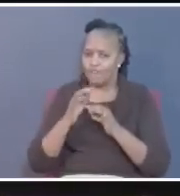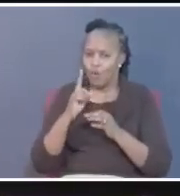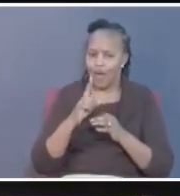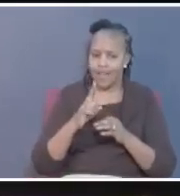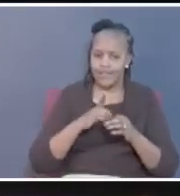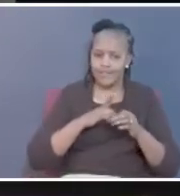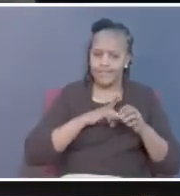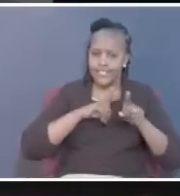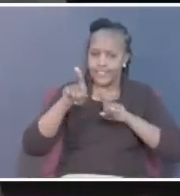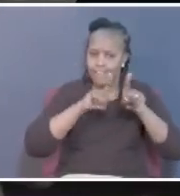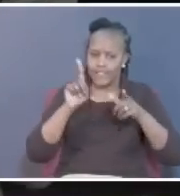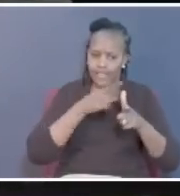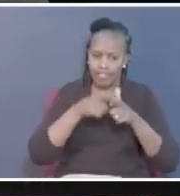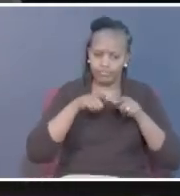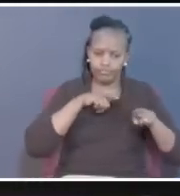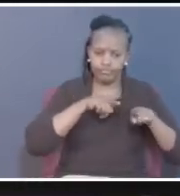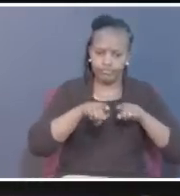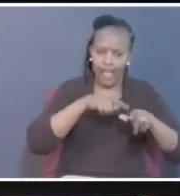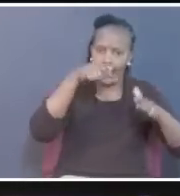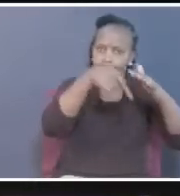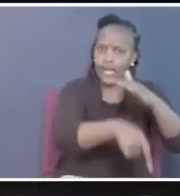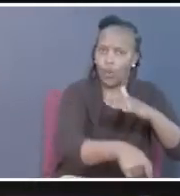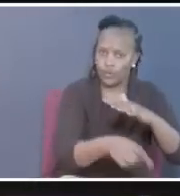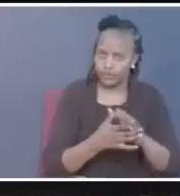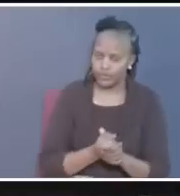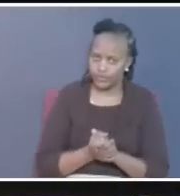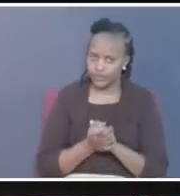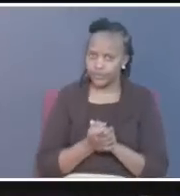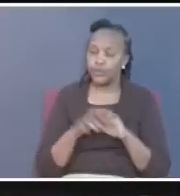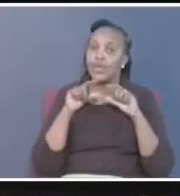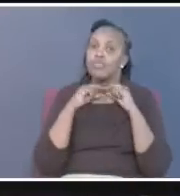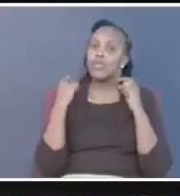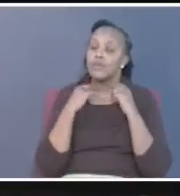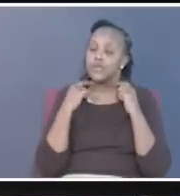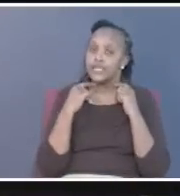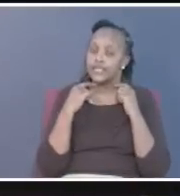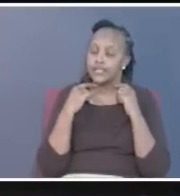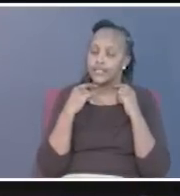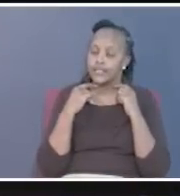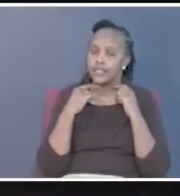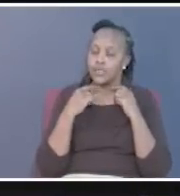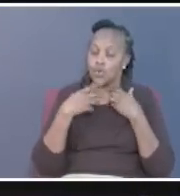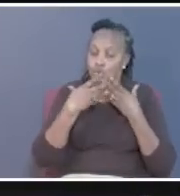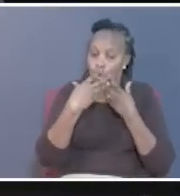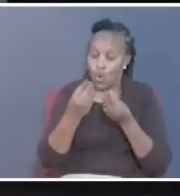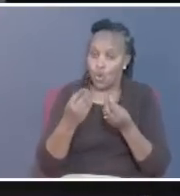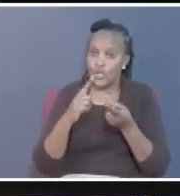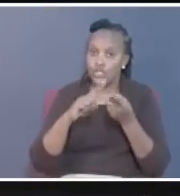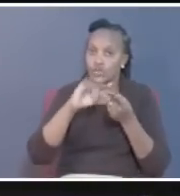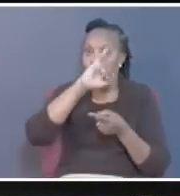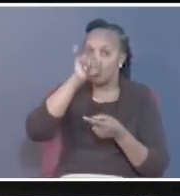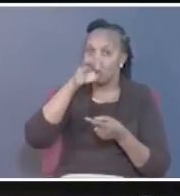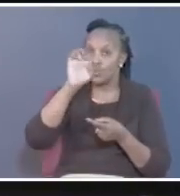going downwards. And so the priest, being told by the text, was traveling down on that road,